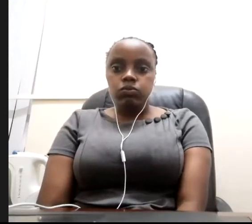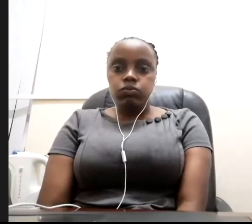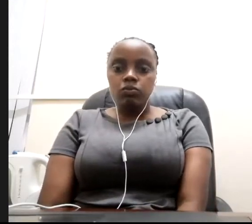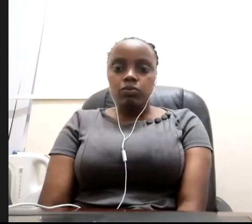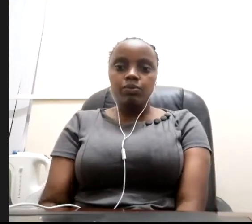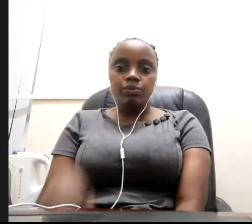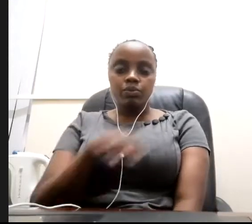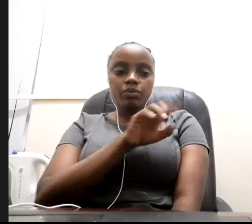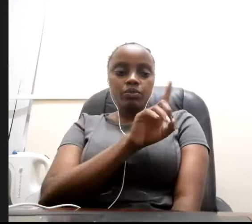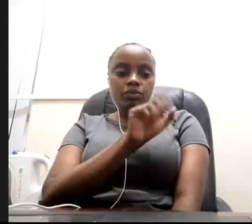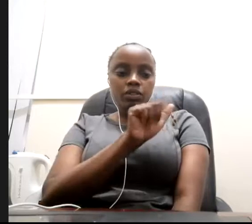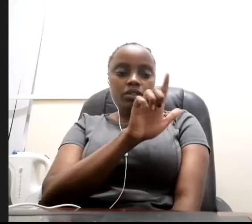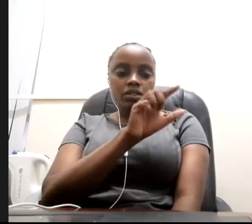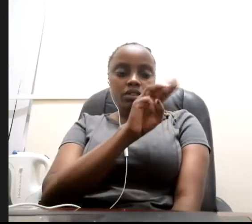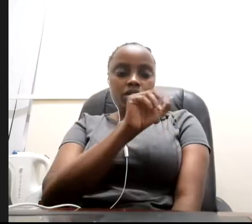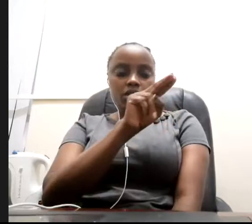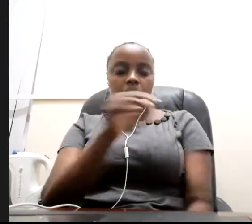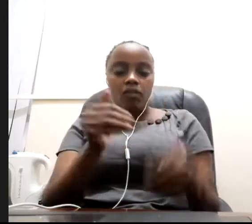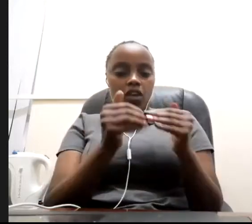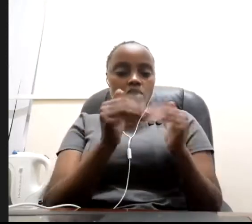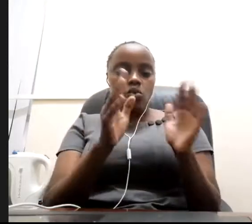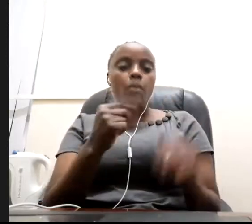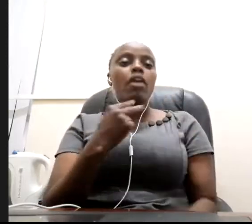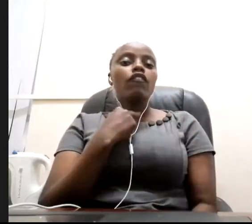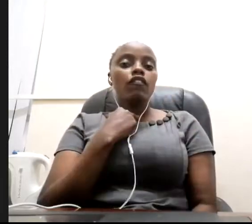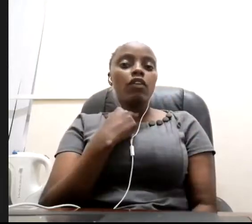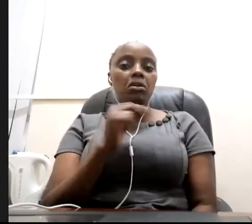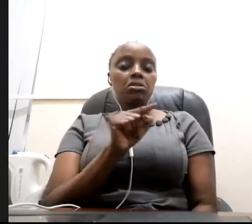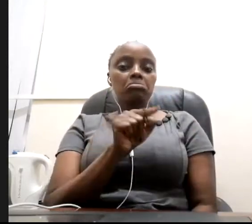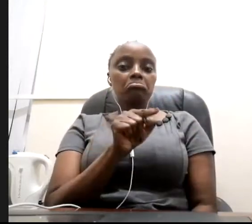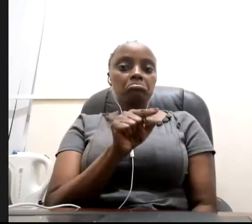Danlami, you have to unmute yourself, please.